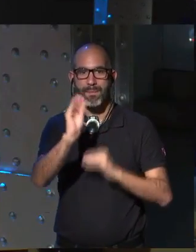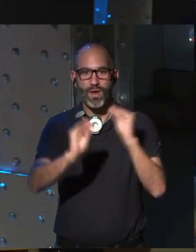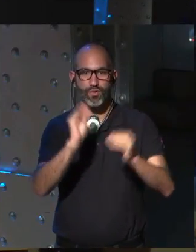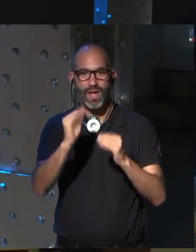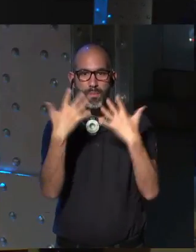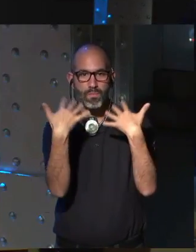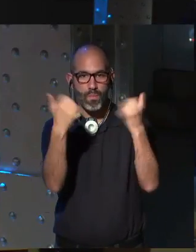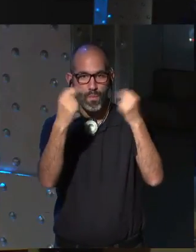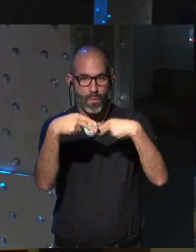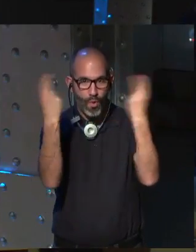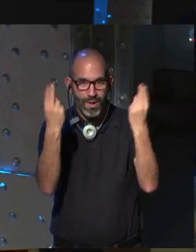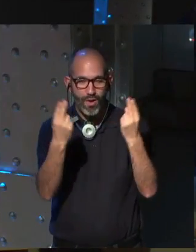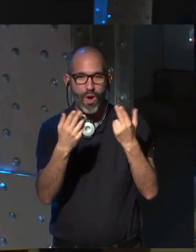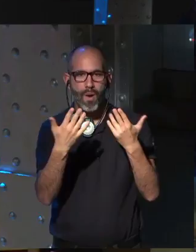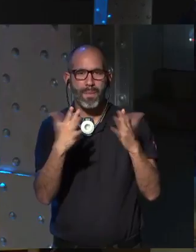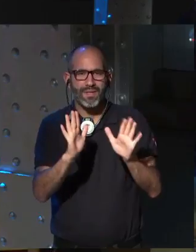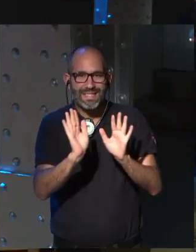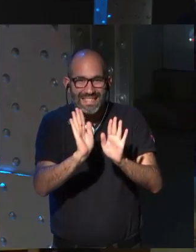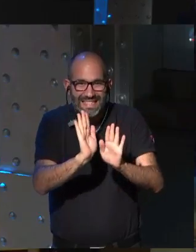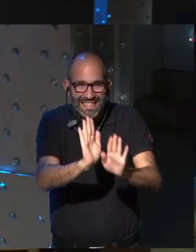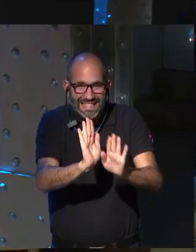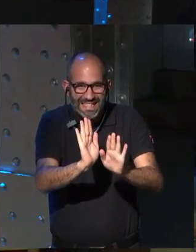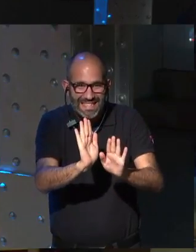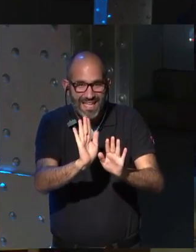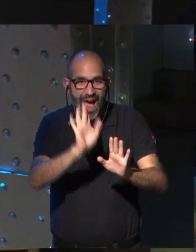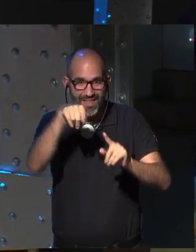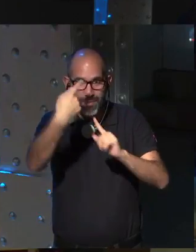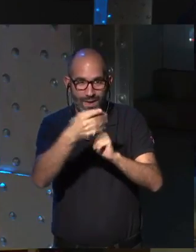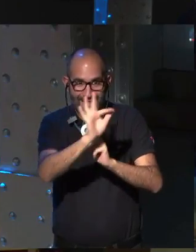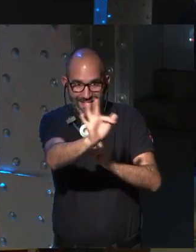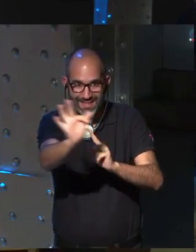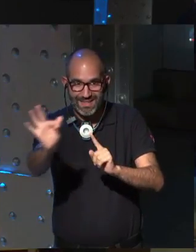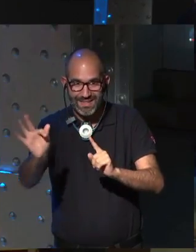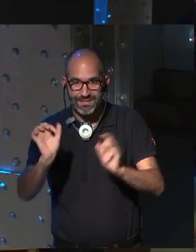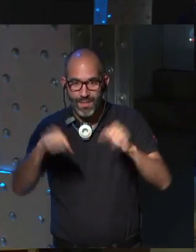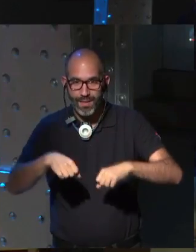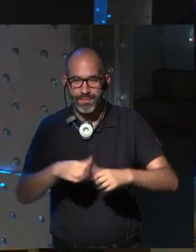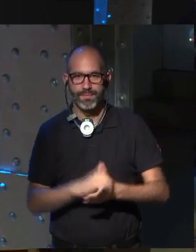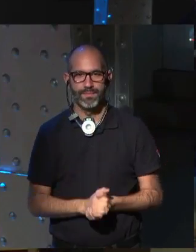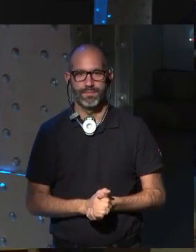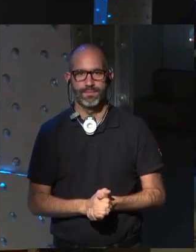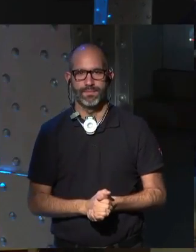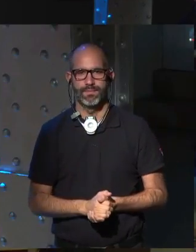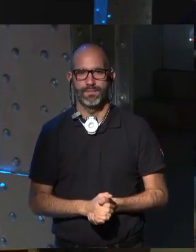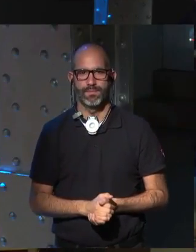have questions from the floor as well, from the general public. Can I share the time with some of this as well?